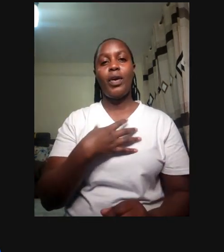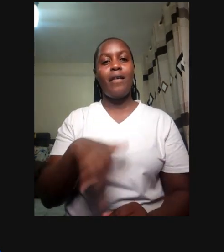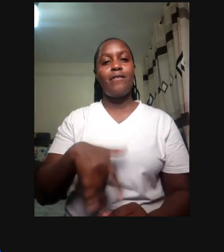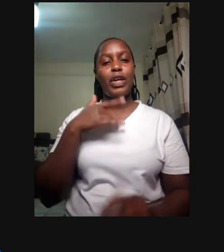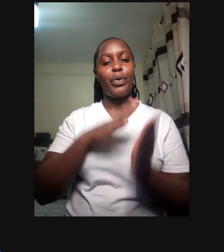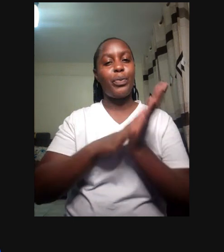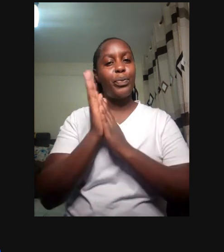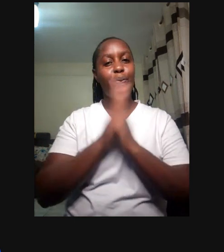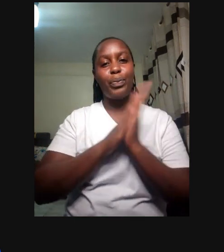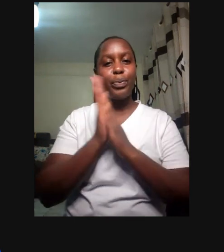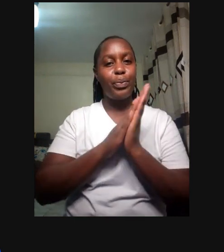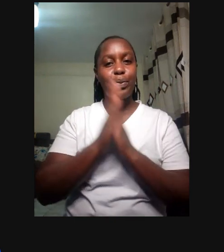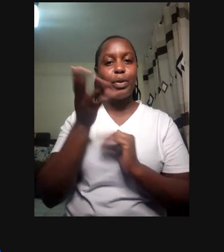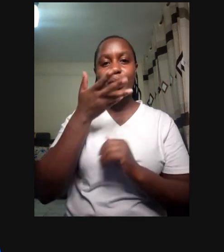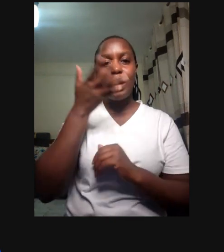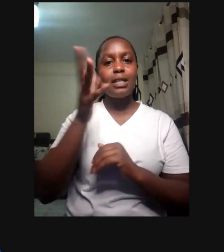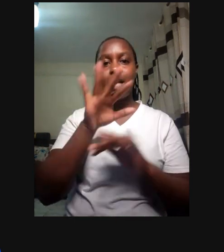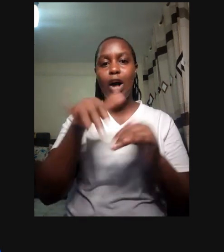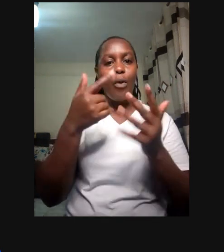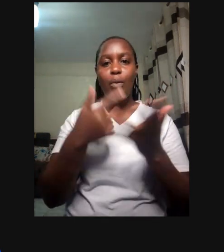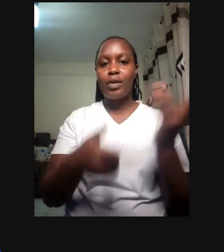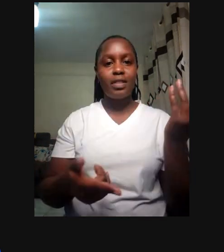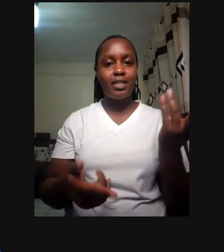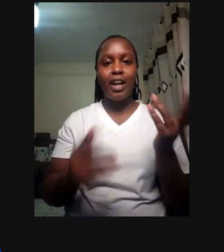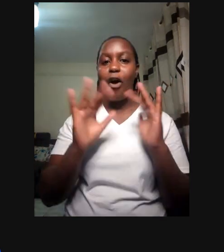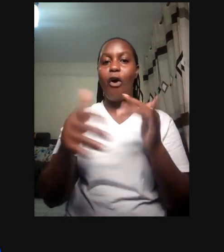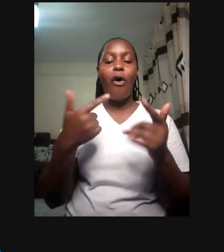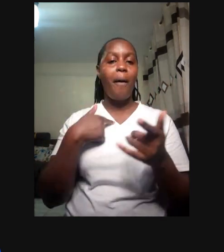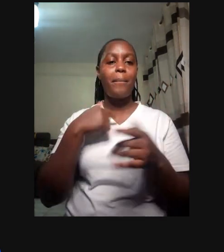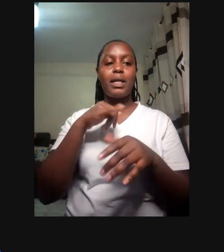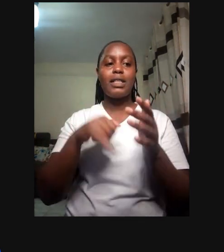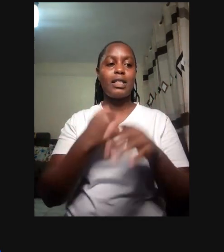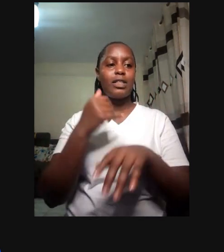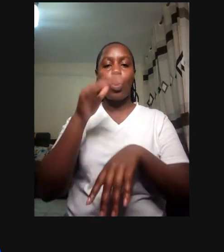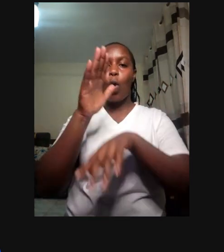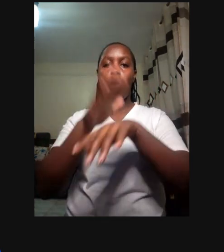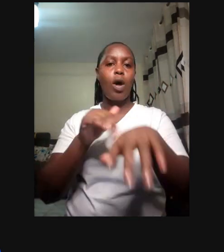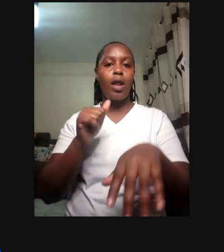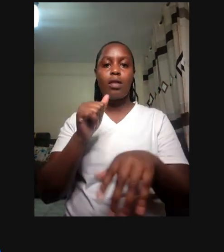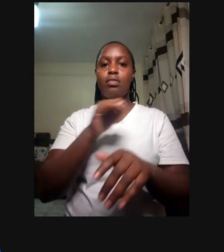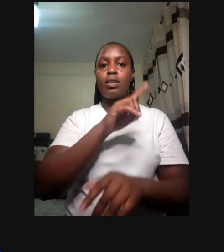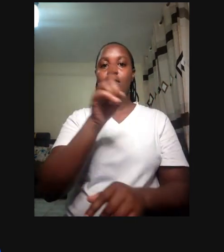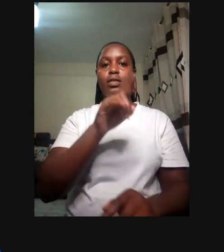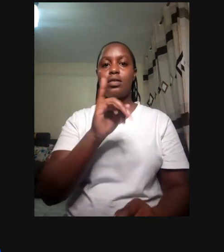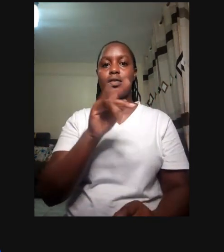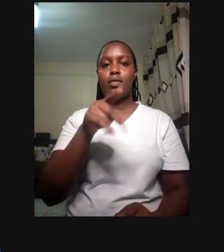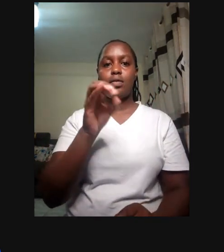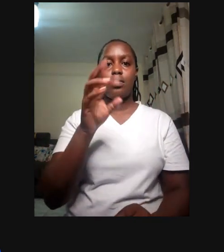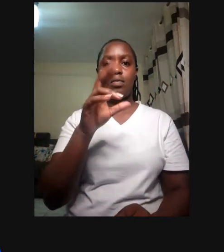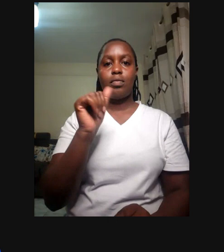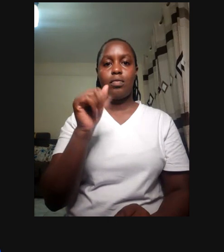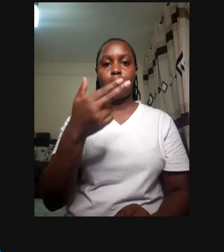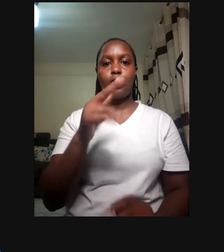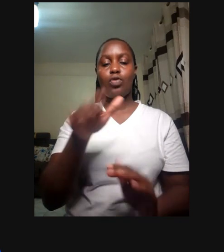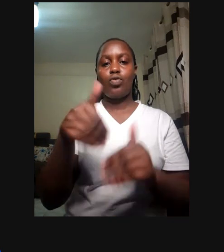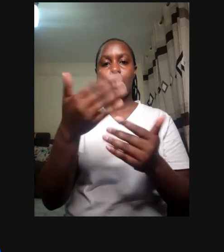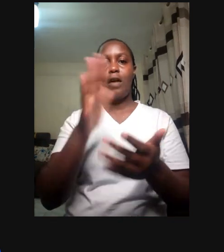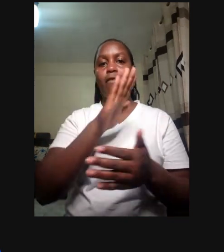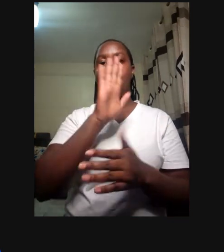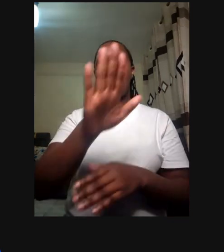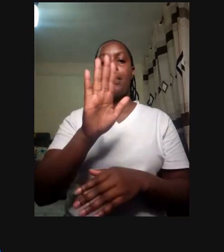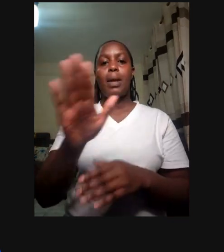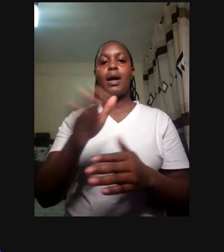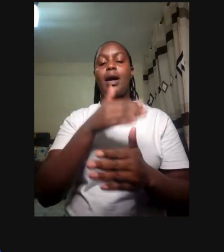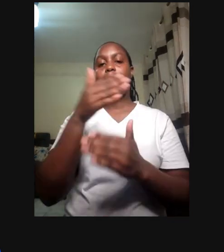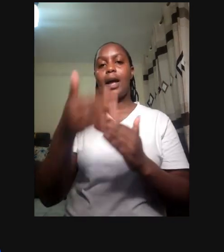Ah, or I'll just call on Zipporah to give her parting shots first.